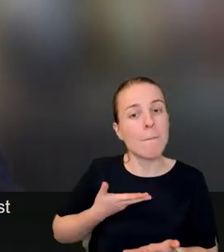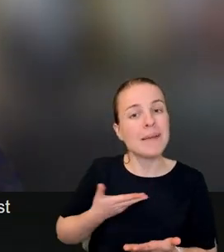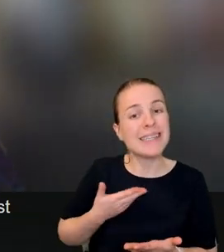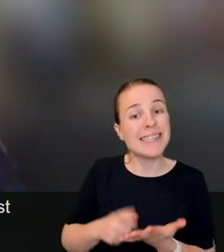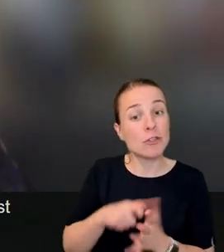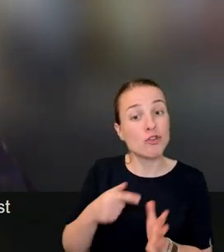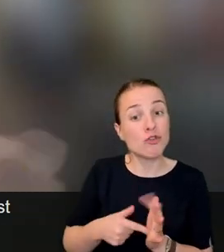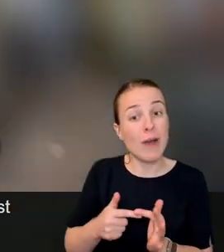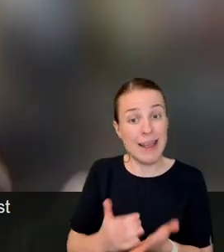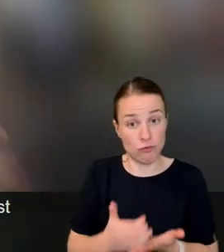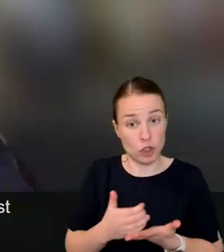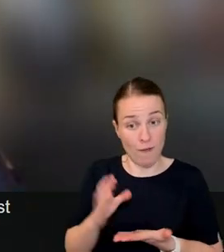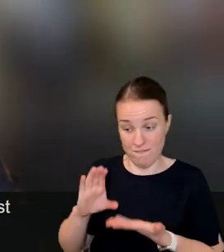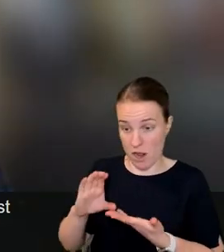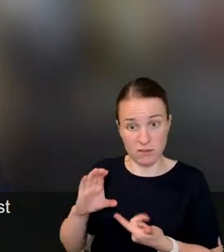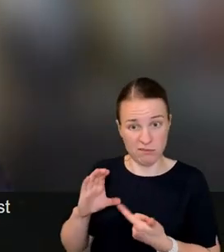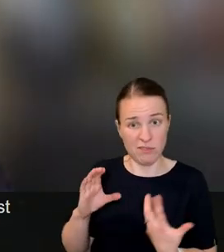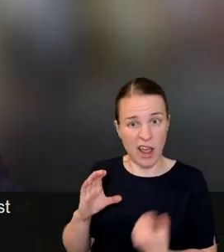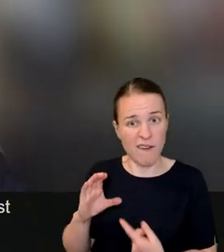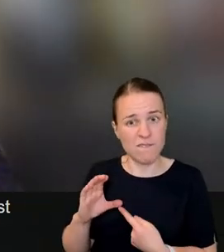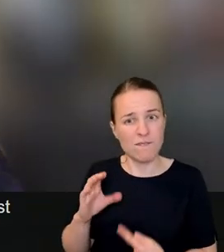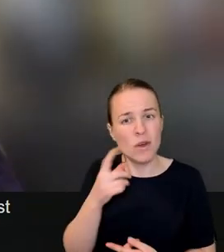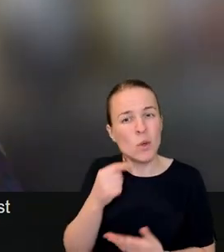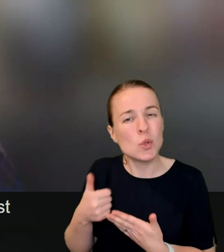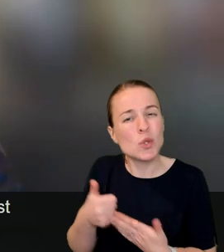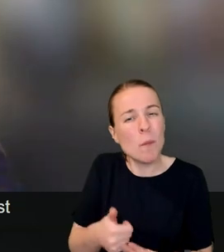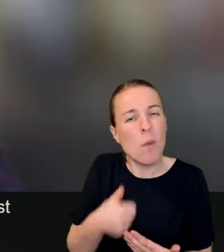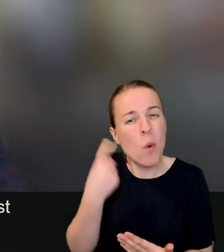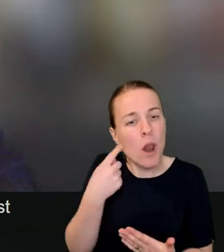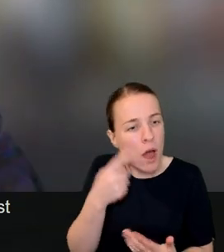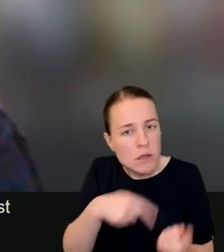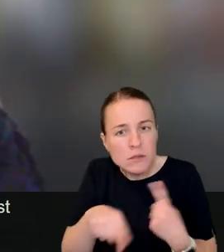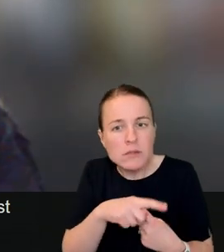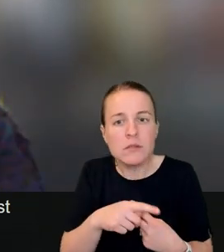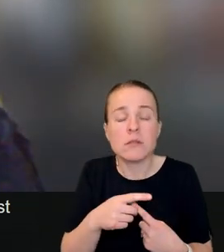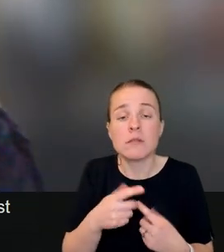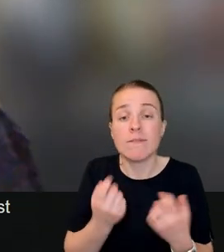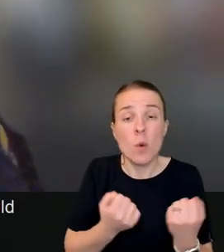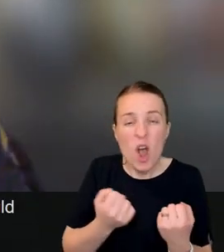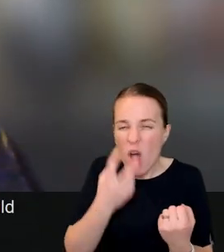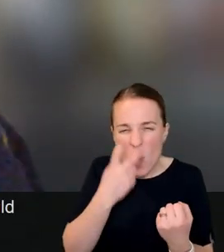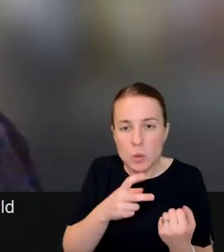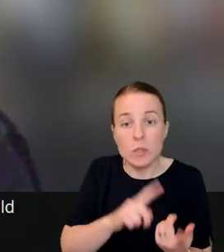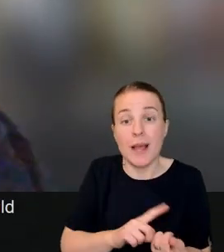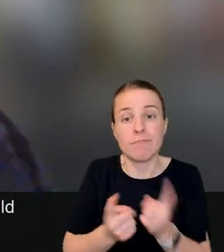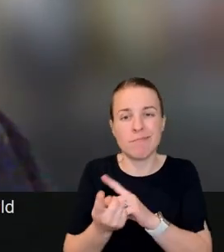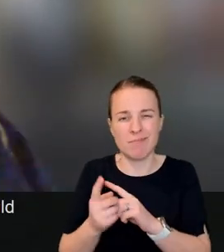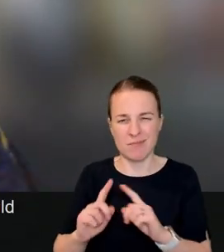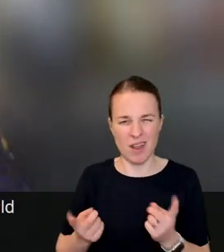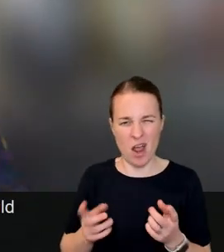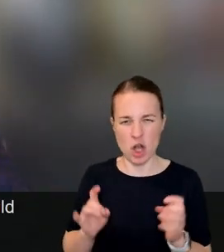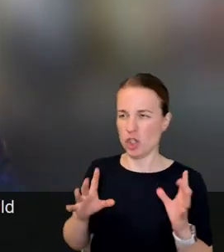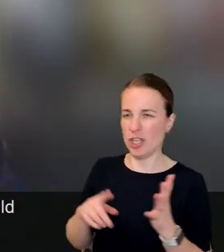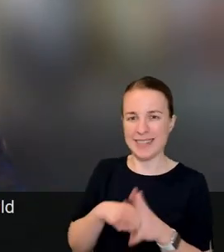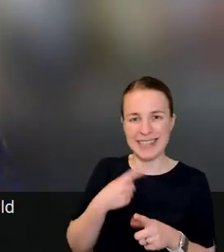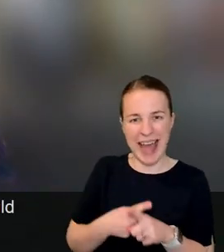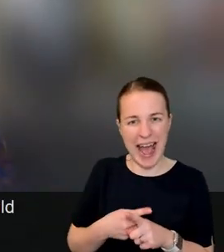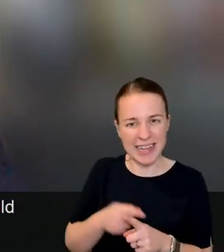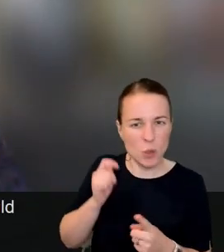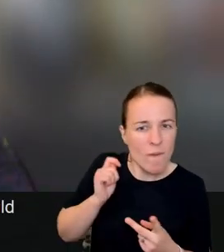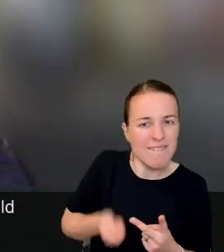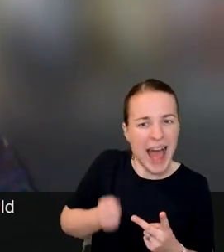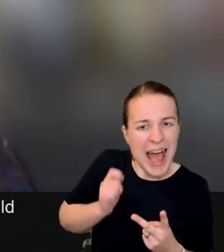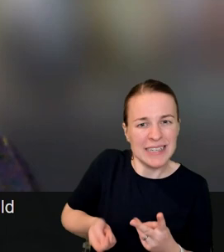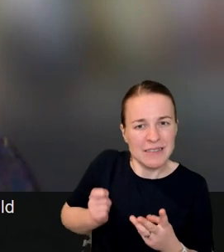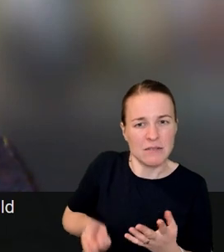help supporting Londoners to transition to those cleaner vehicles. You can't just tax and fine the poorest